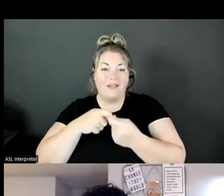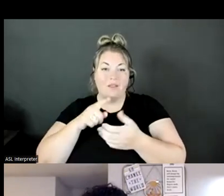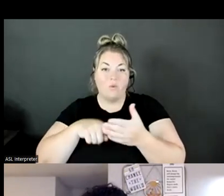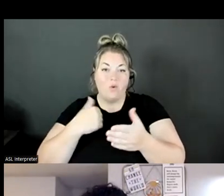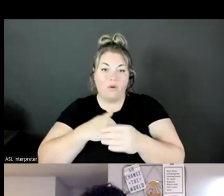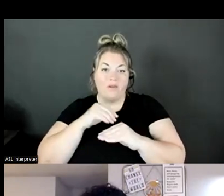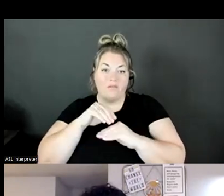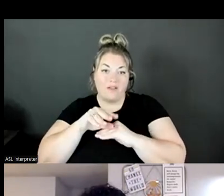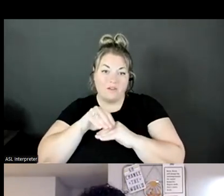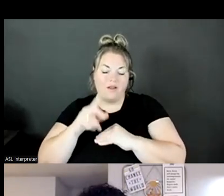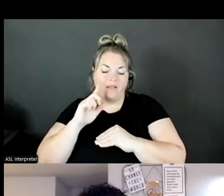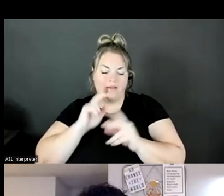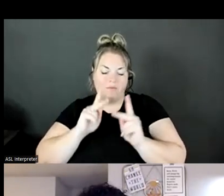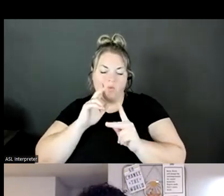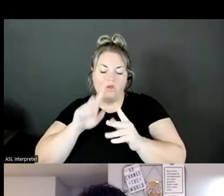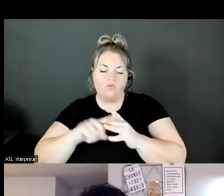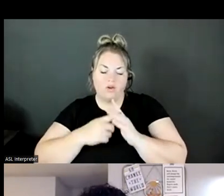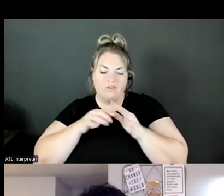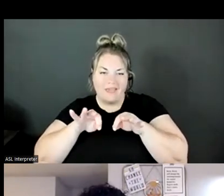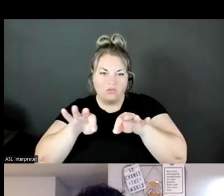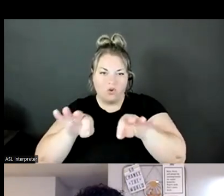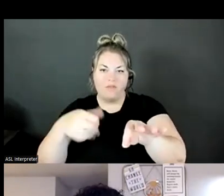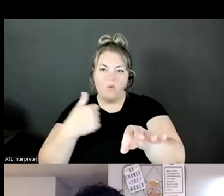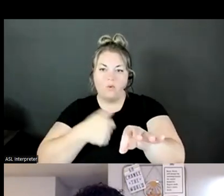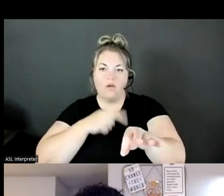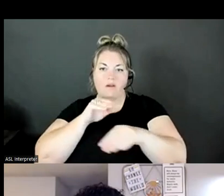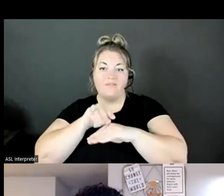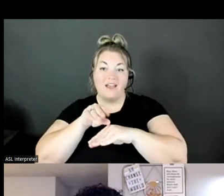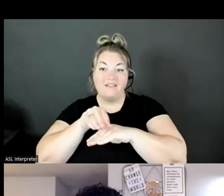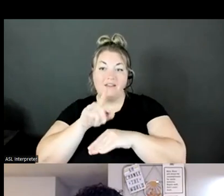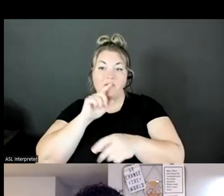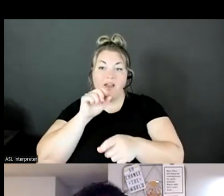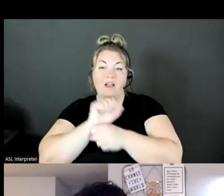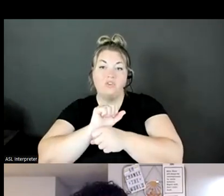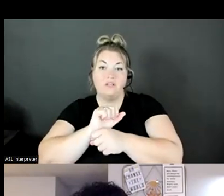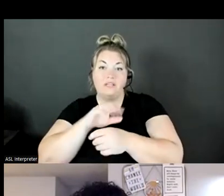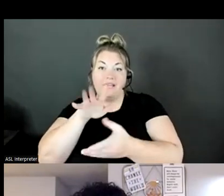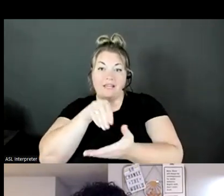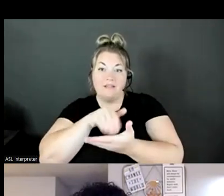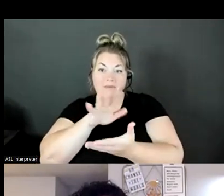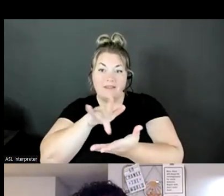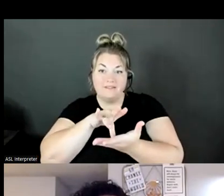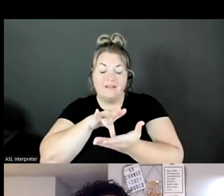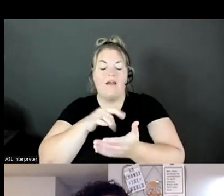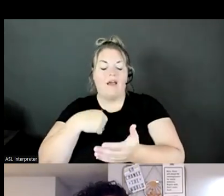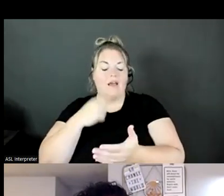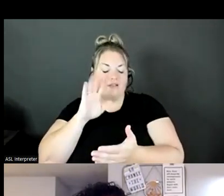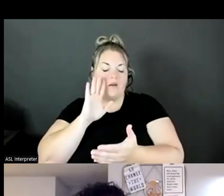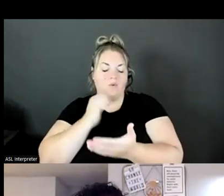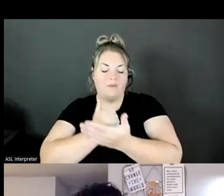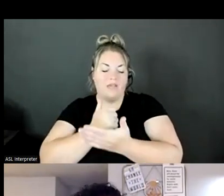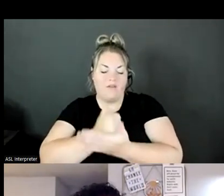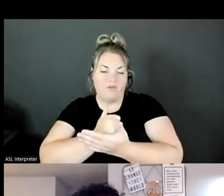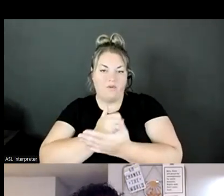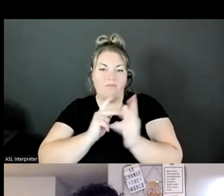advising on, I think people will start to catch on that we're advising and we're actually in the mix. And I think that will be helpful,